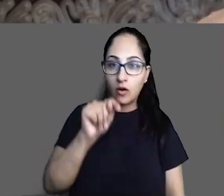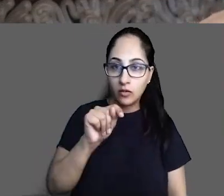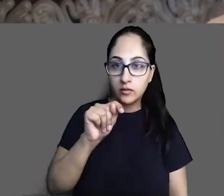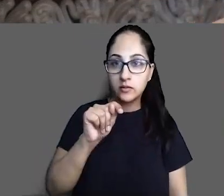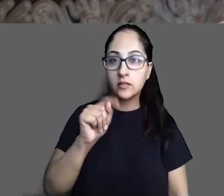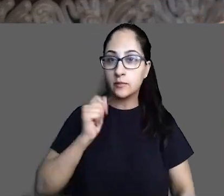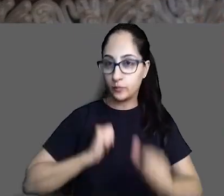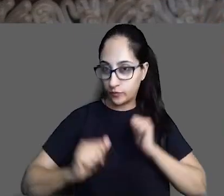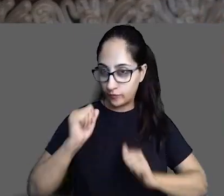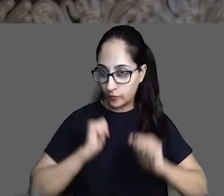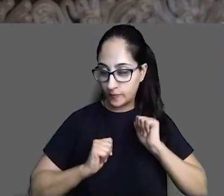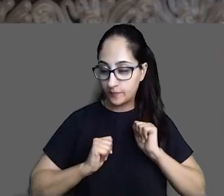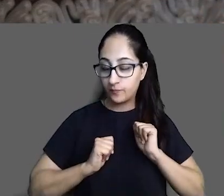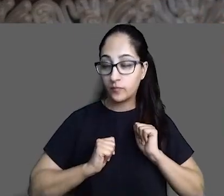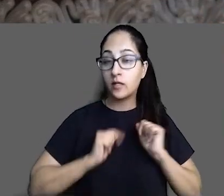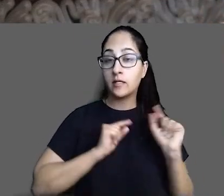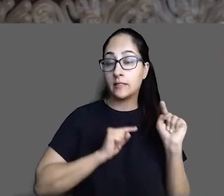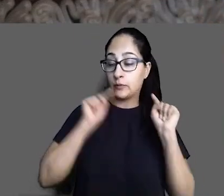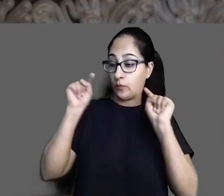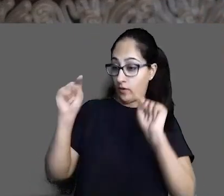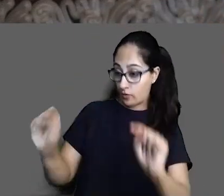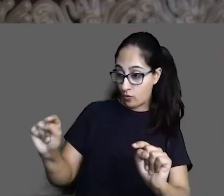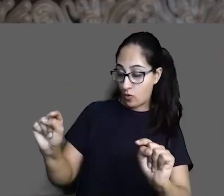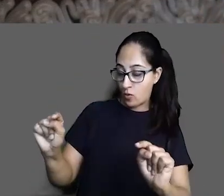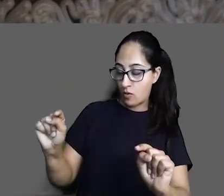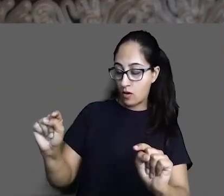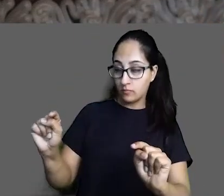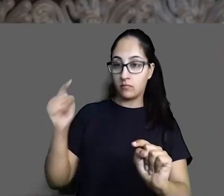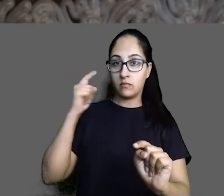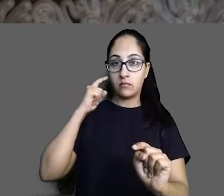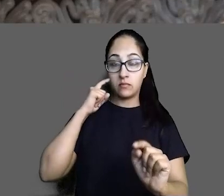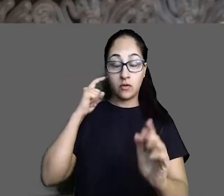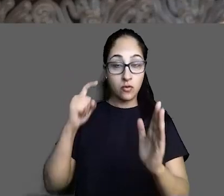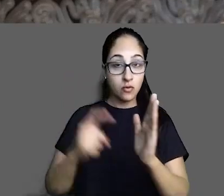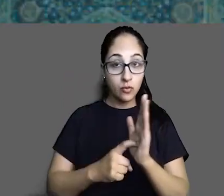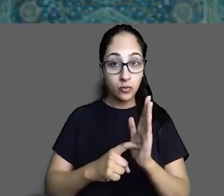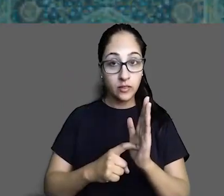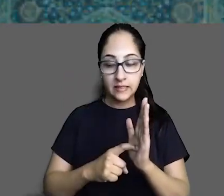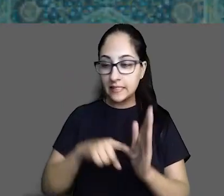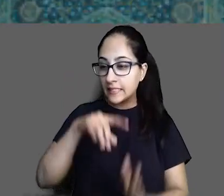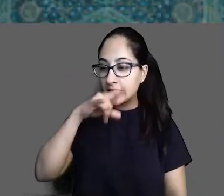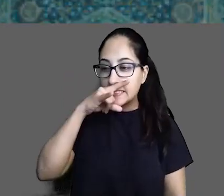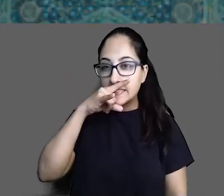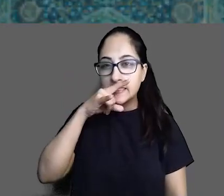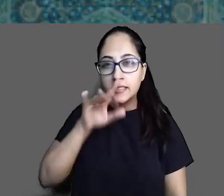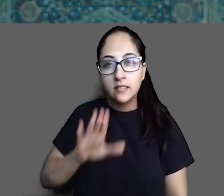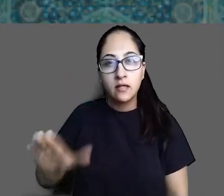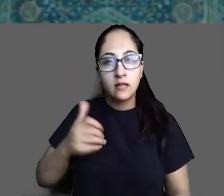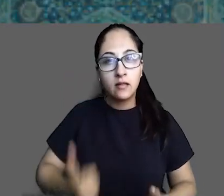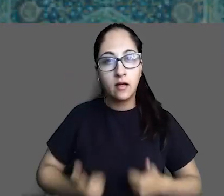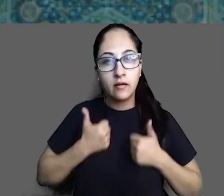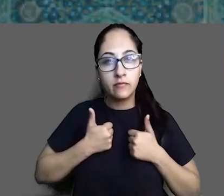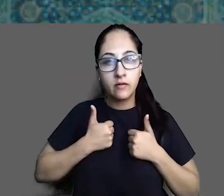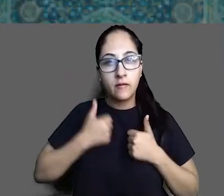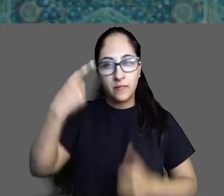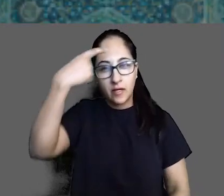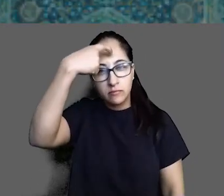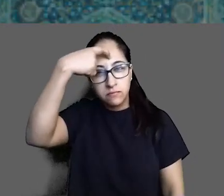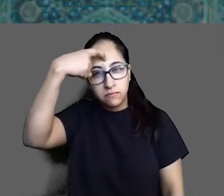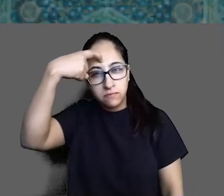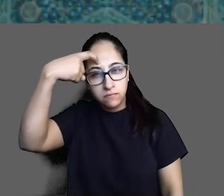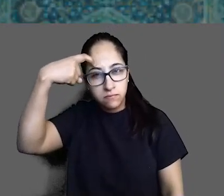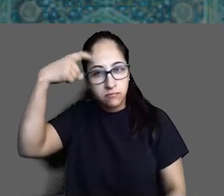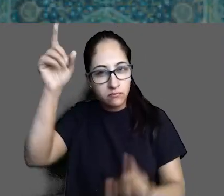conflict is usually unable to say what exactly happened to them. If you ask them to dance it or to